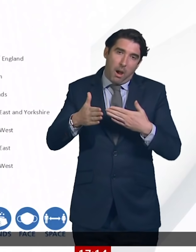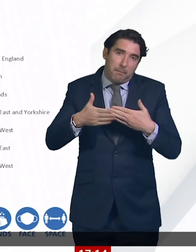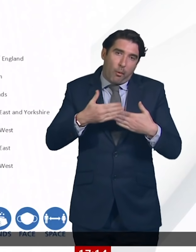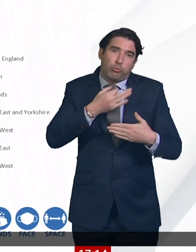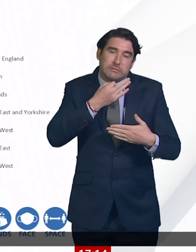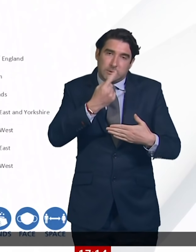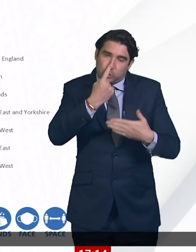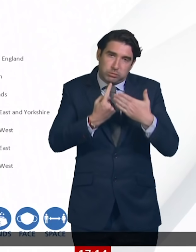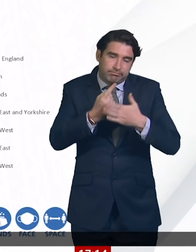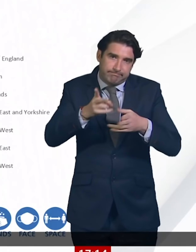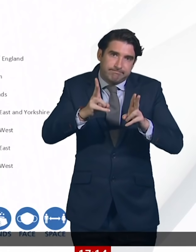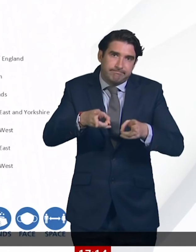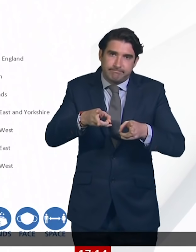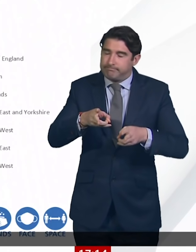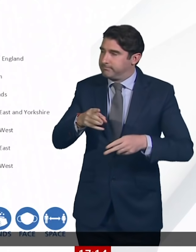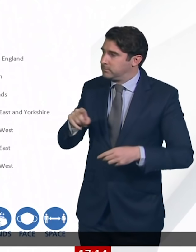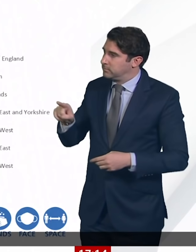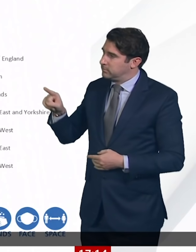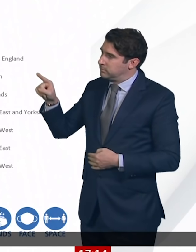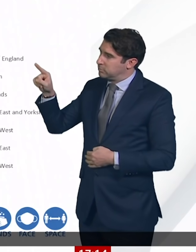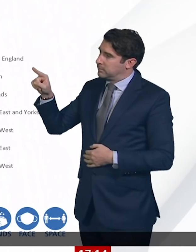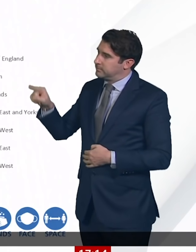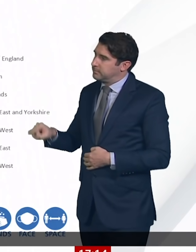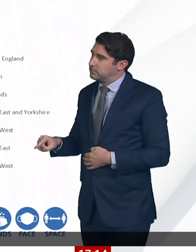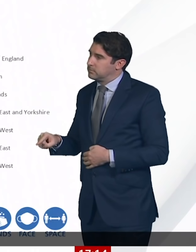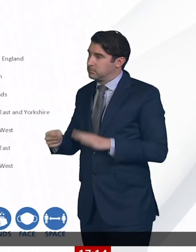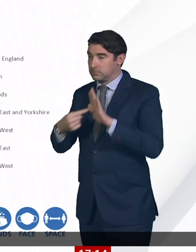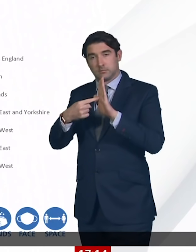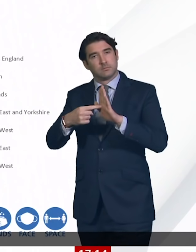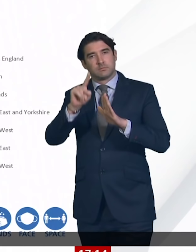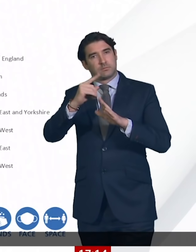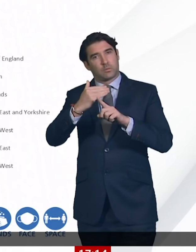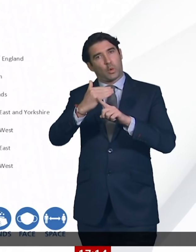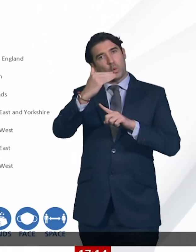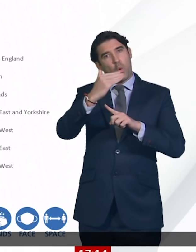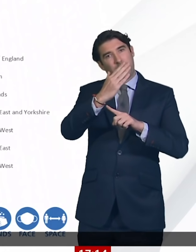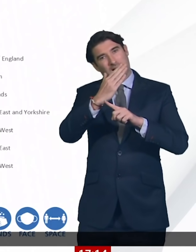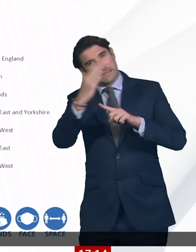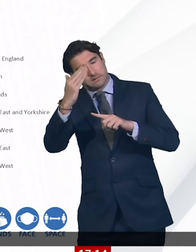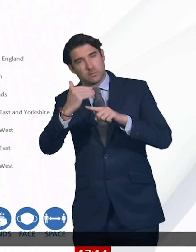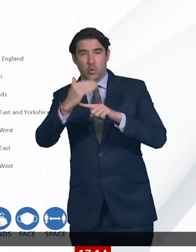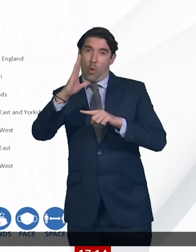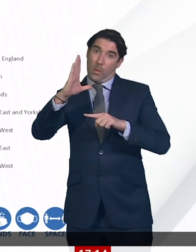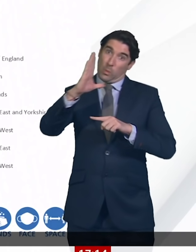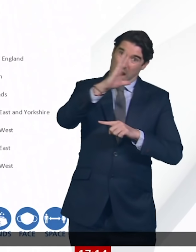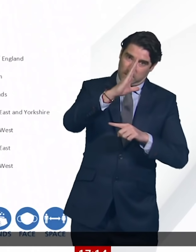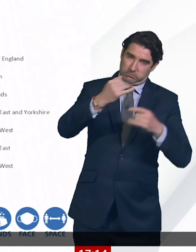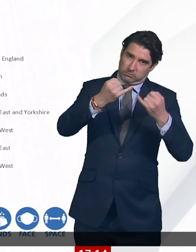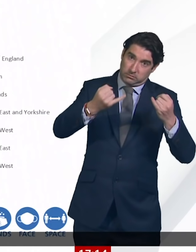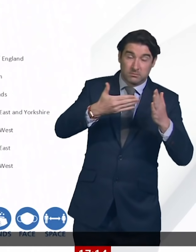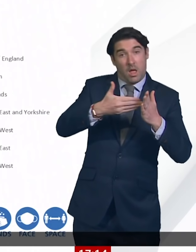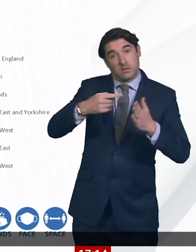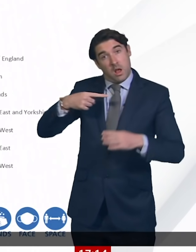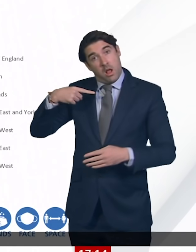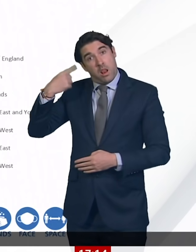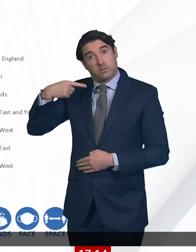northeast and in the northwest in particular, but also in London to some extent, we're